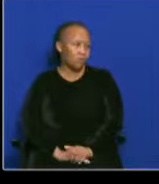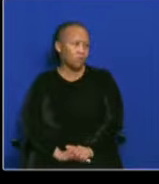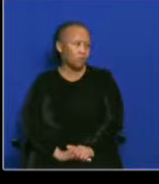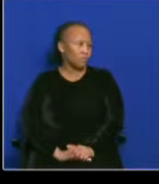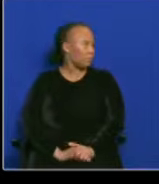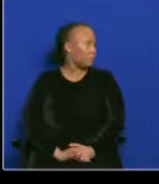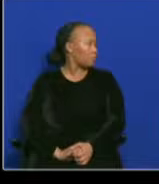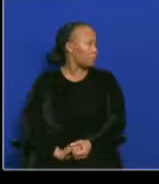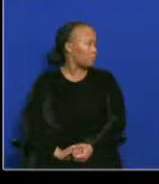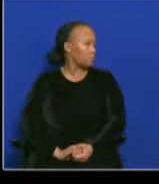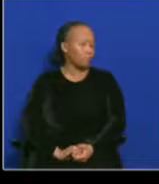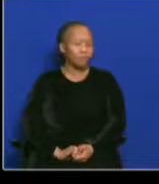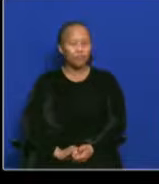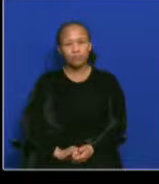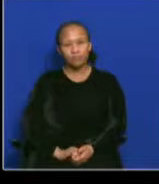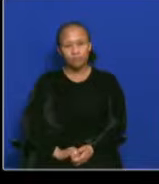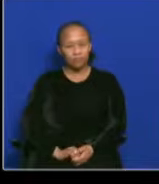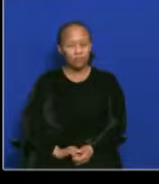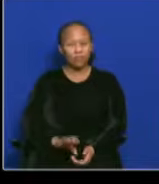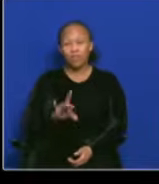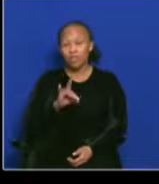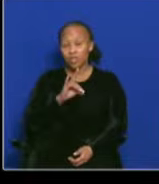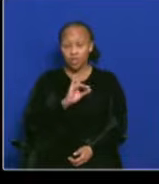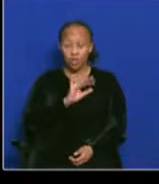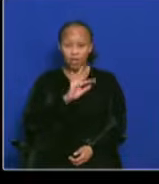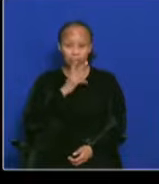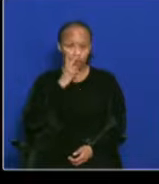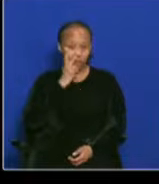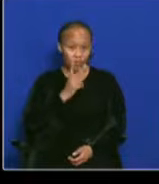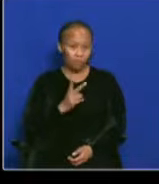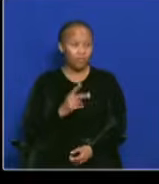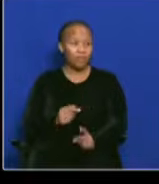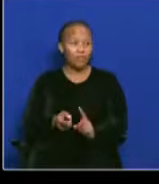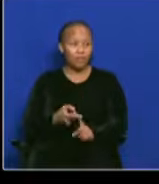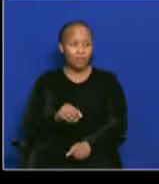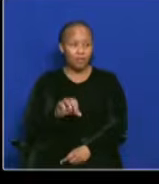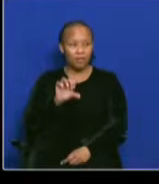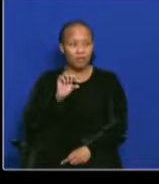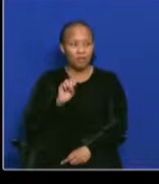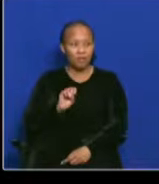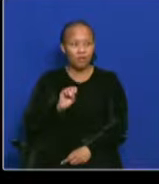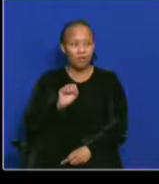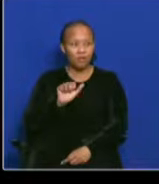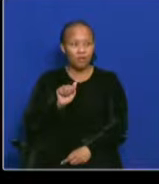Chair, you'll see that it's a letter from SAPRA to Carney Links. And